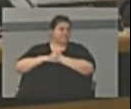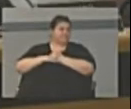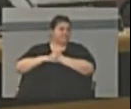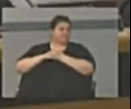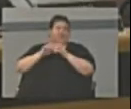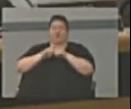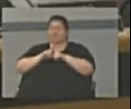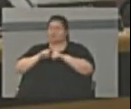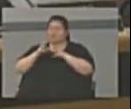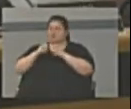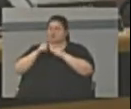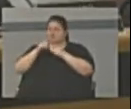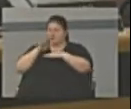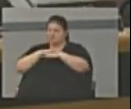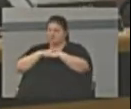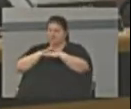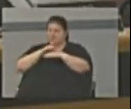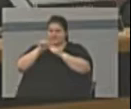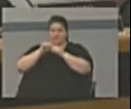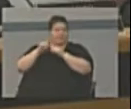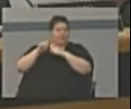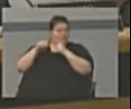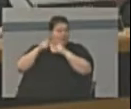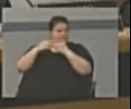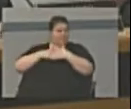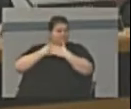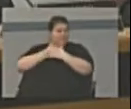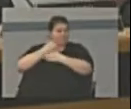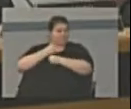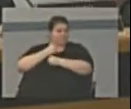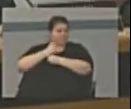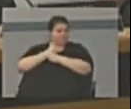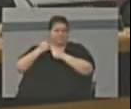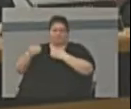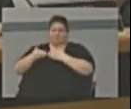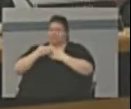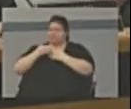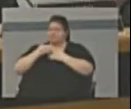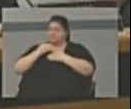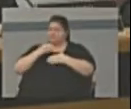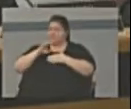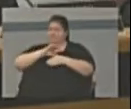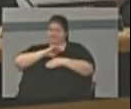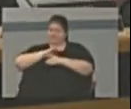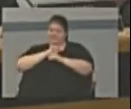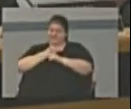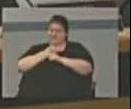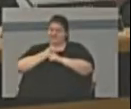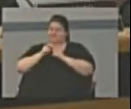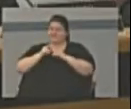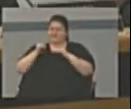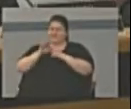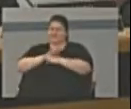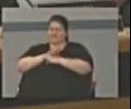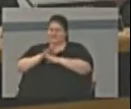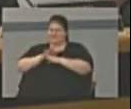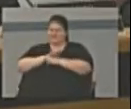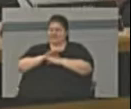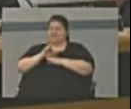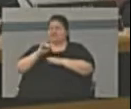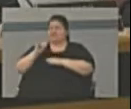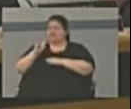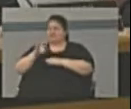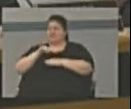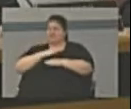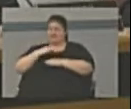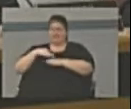want to remind everyone as the new year approaches, our police department's very busy, as well as many of our city staff, but